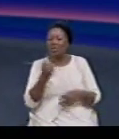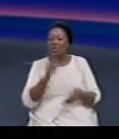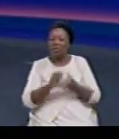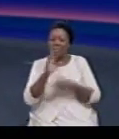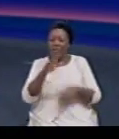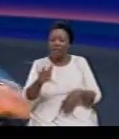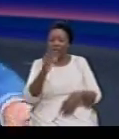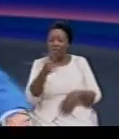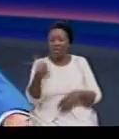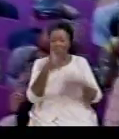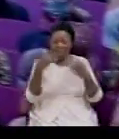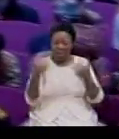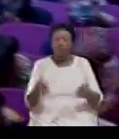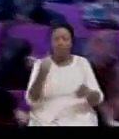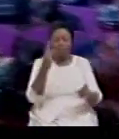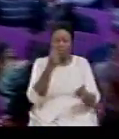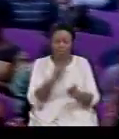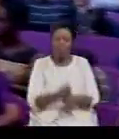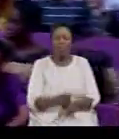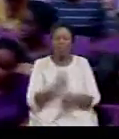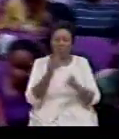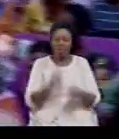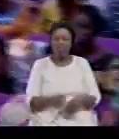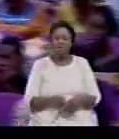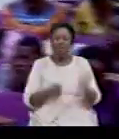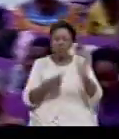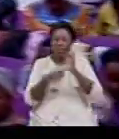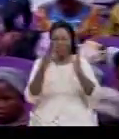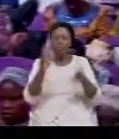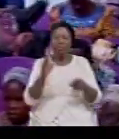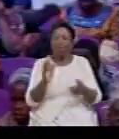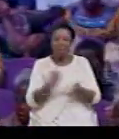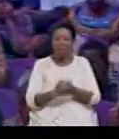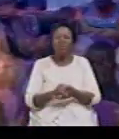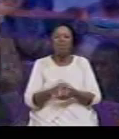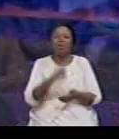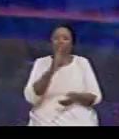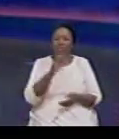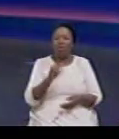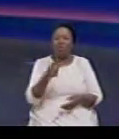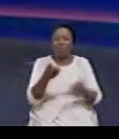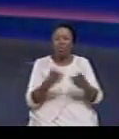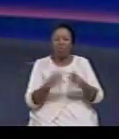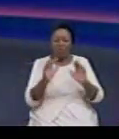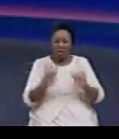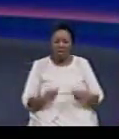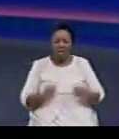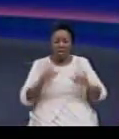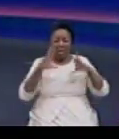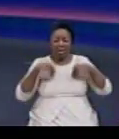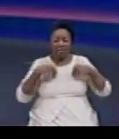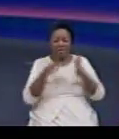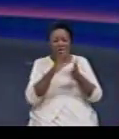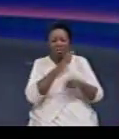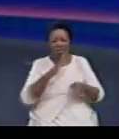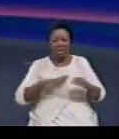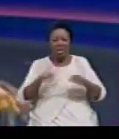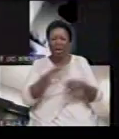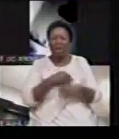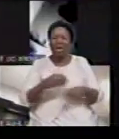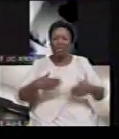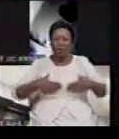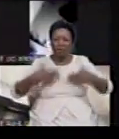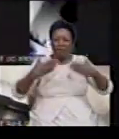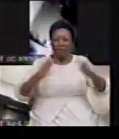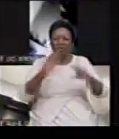everywhere, anywhere you are, over the television, over the radio, online. This is the moment of salvation and forgiveness and freedom for you.